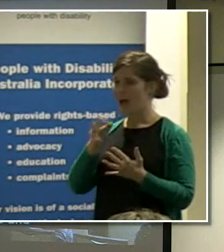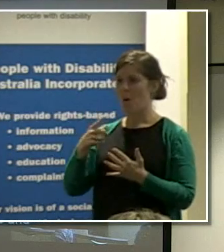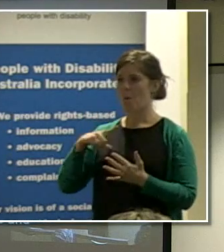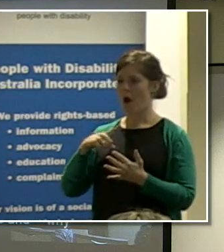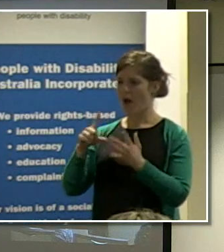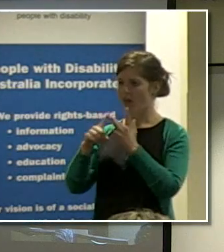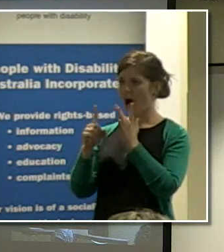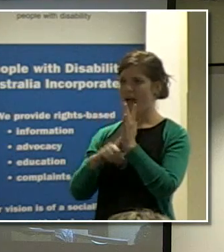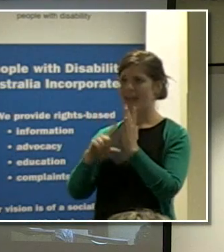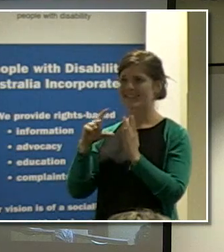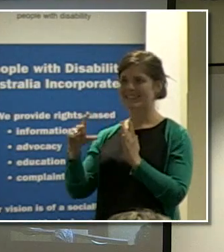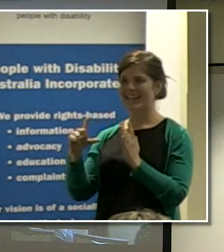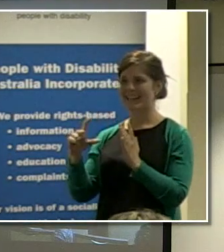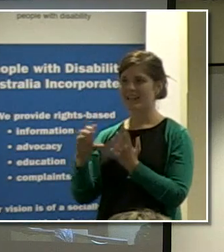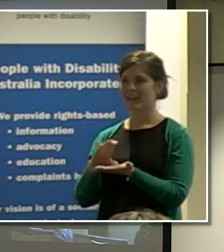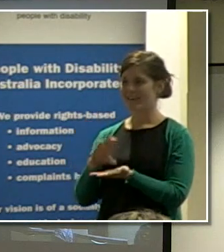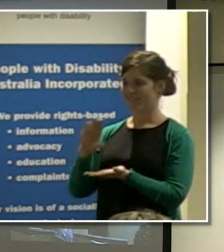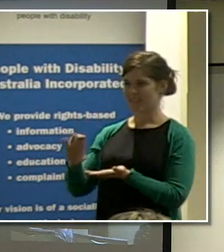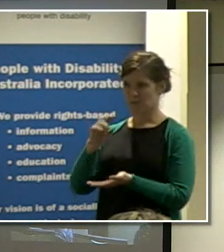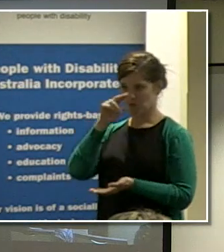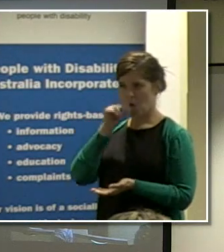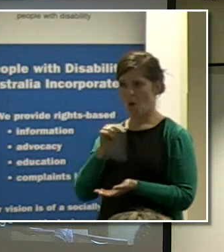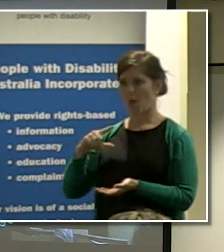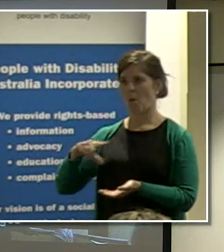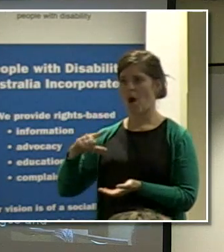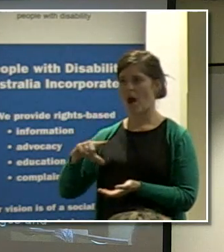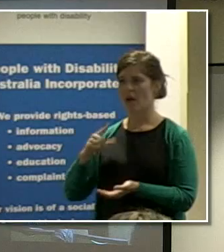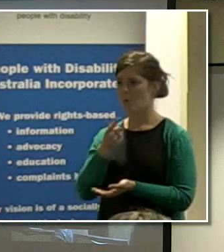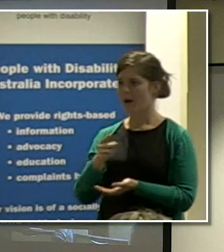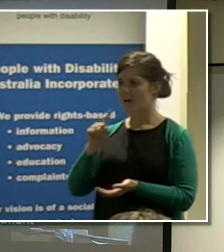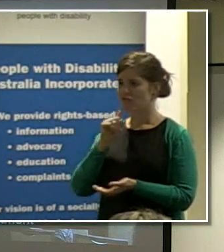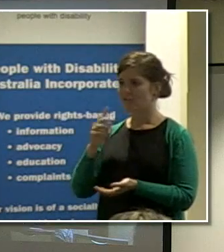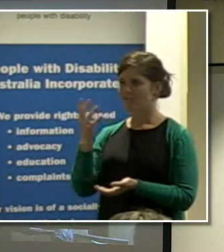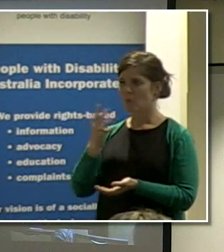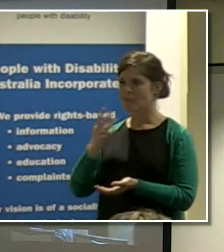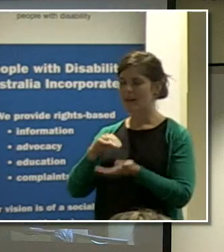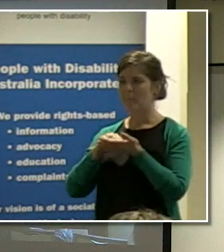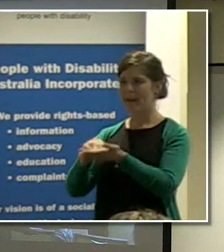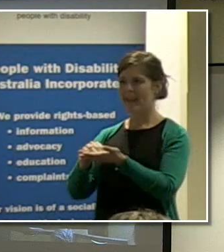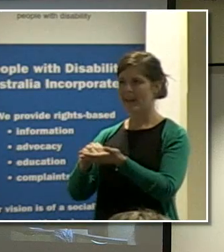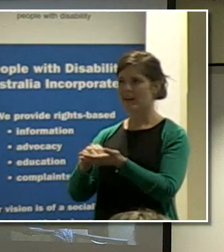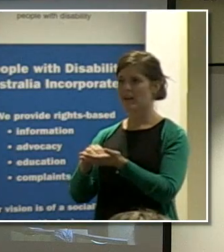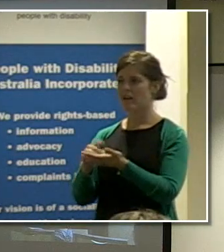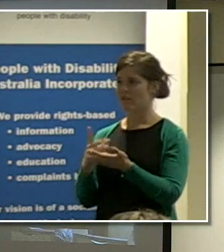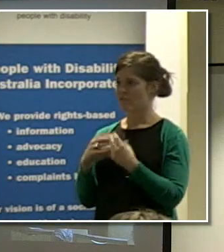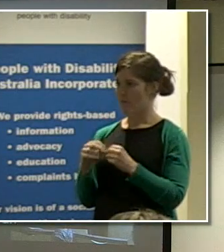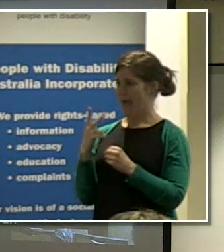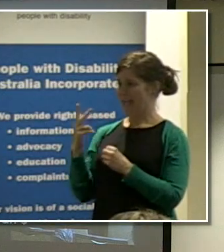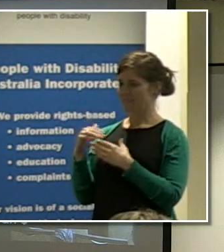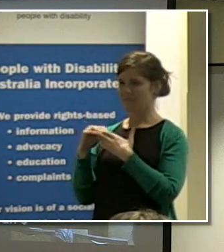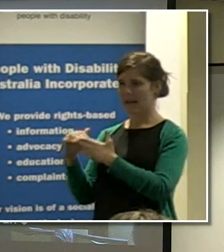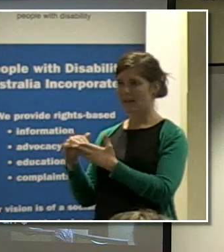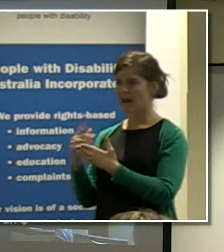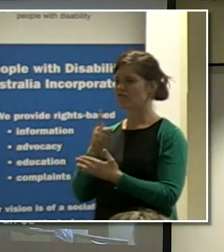and capacity building investment so small? $114 million of an $8 billion scheme. And